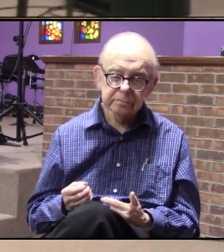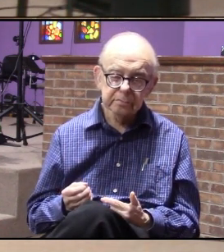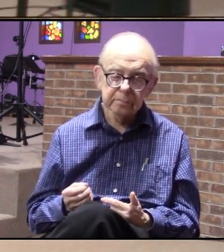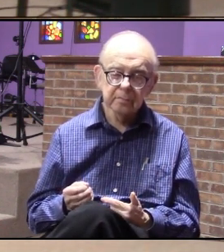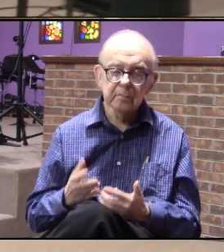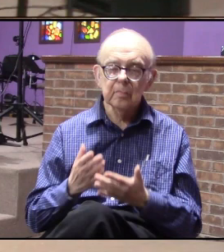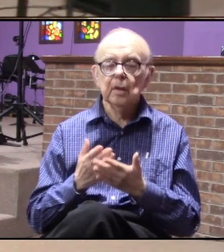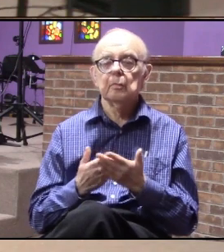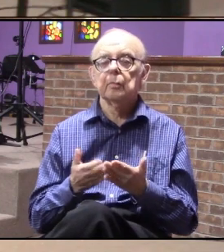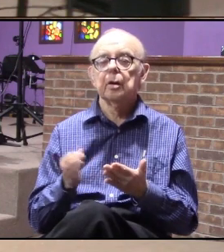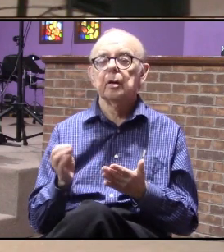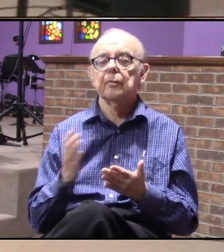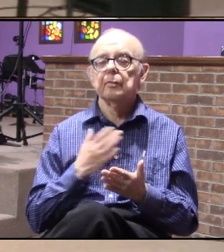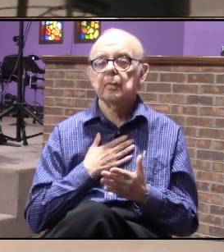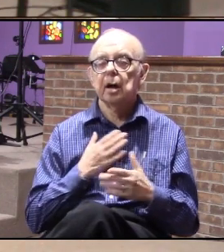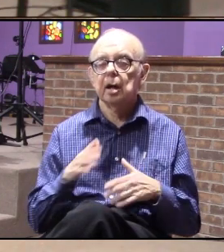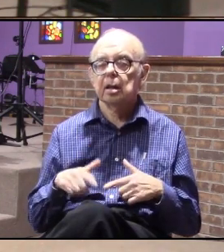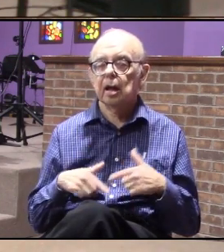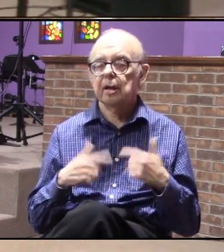part of my life,